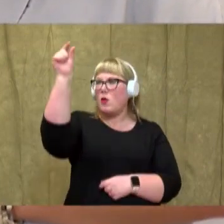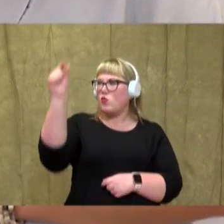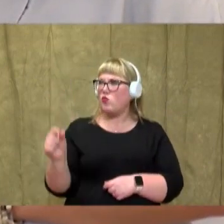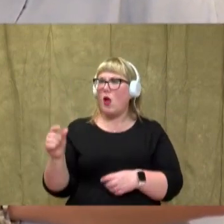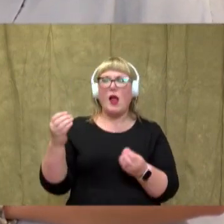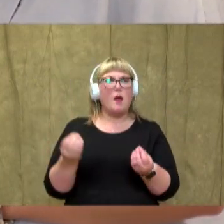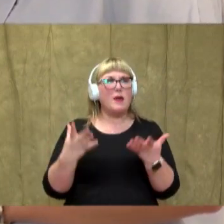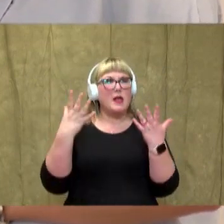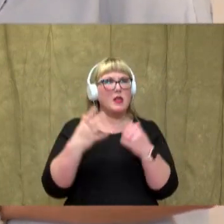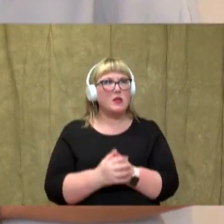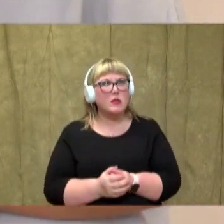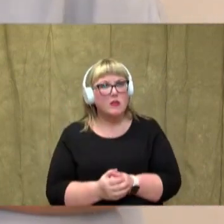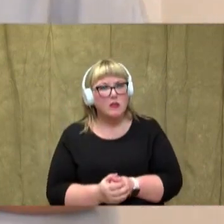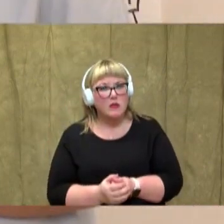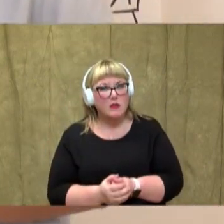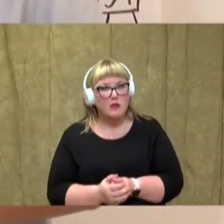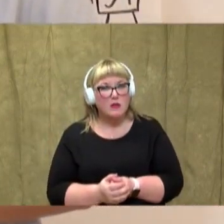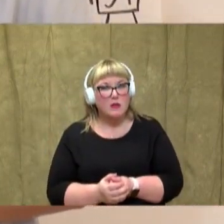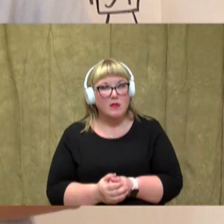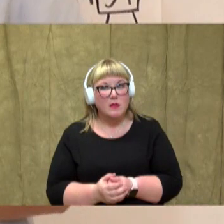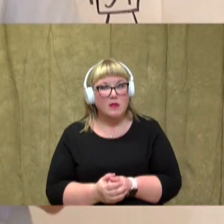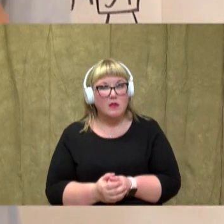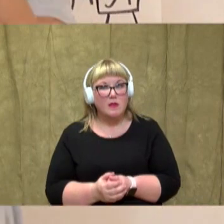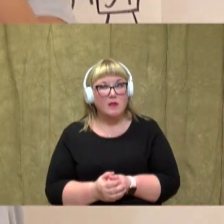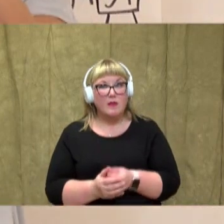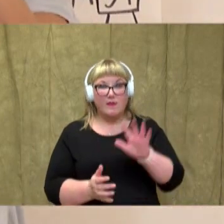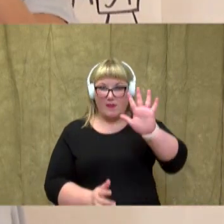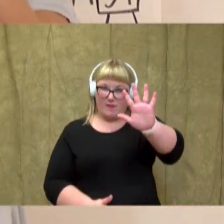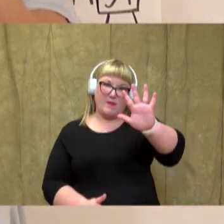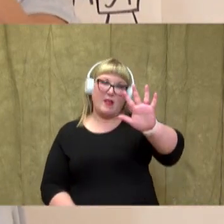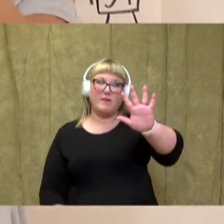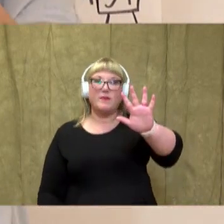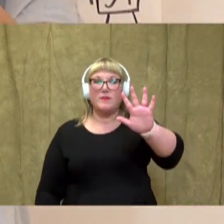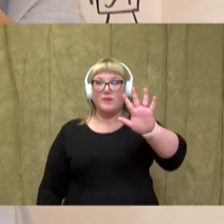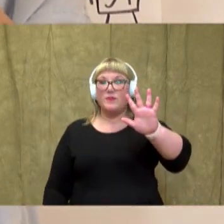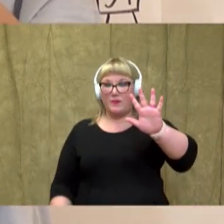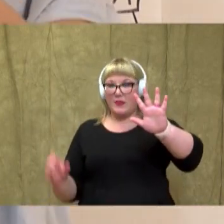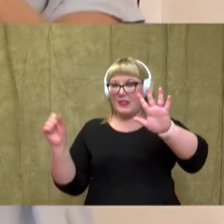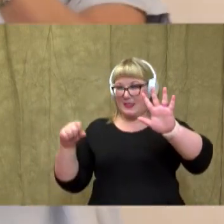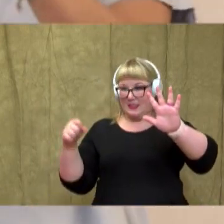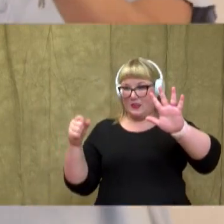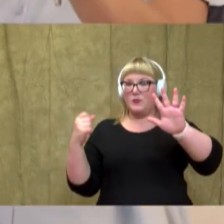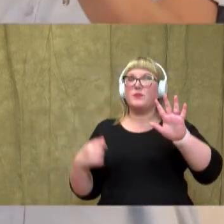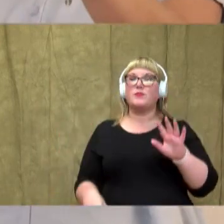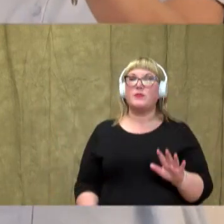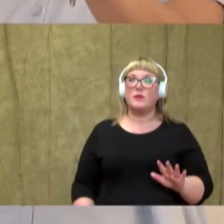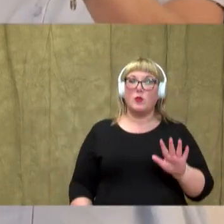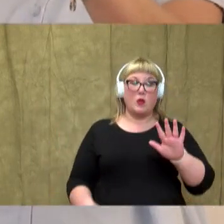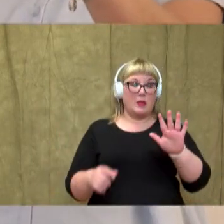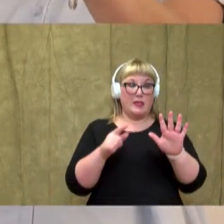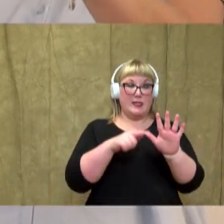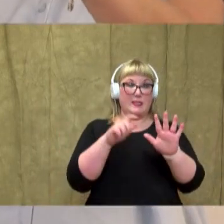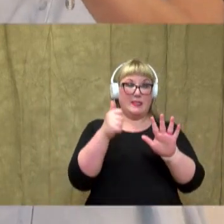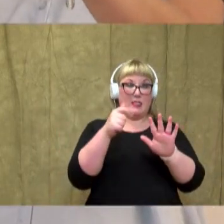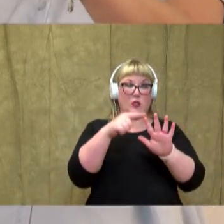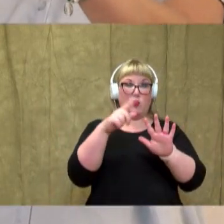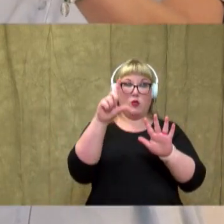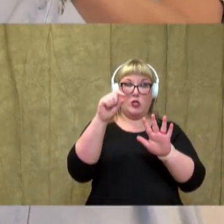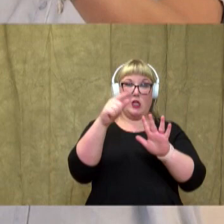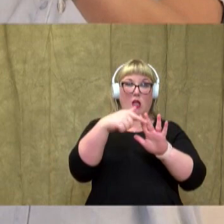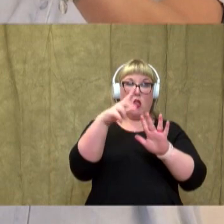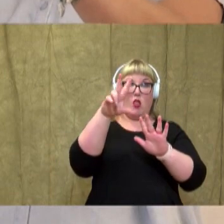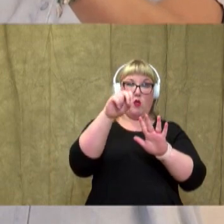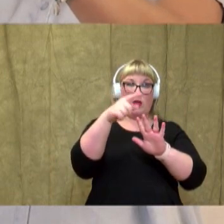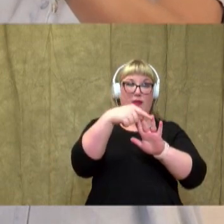have? If you wrote or holding up the number 5, you're correct. Let's look. Well, 10,